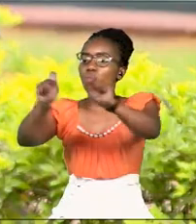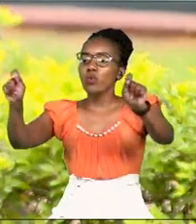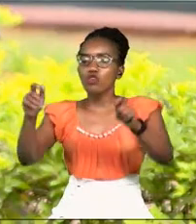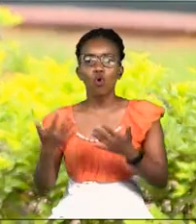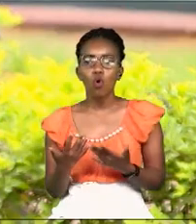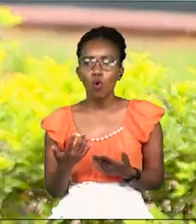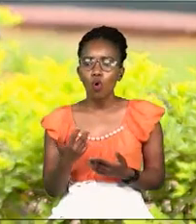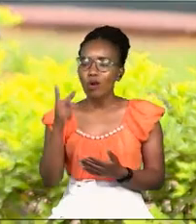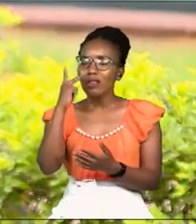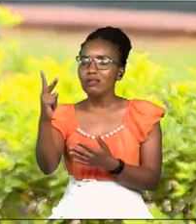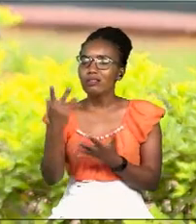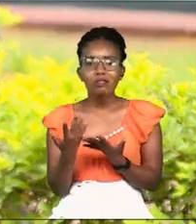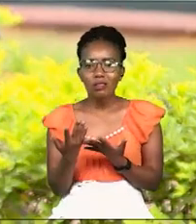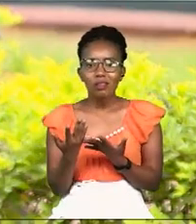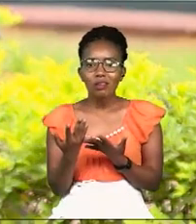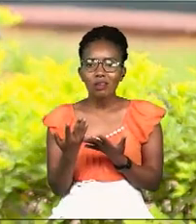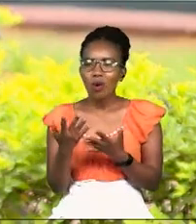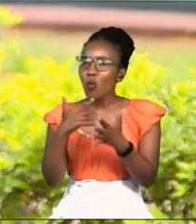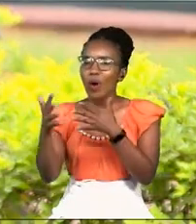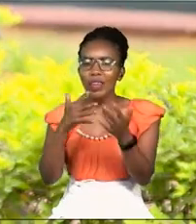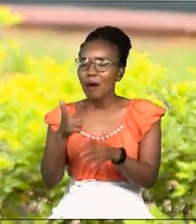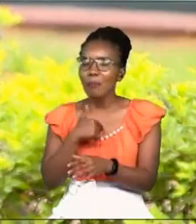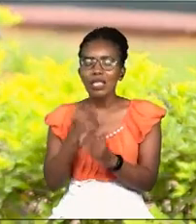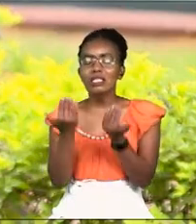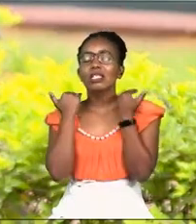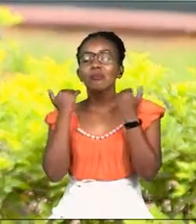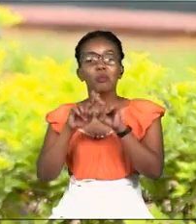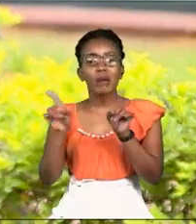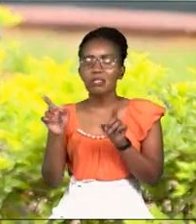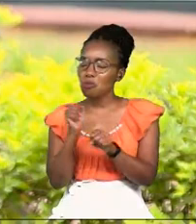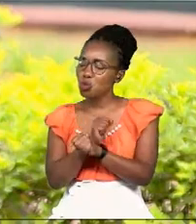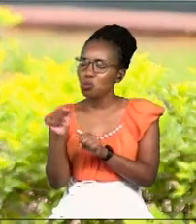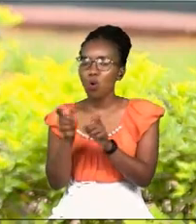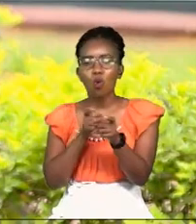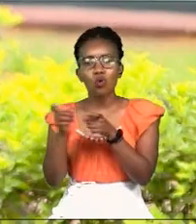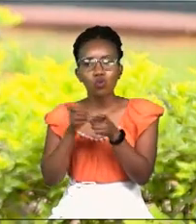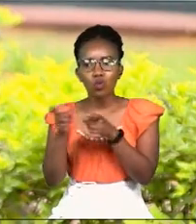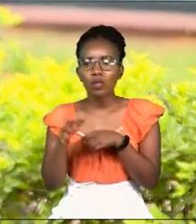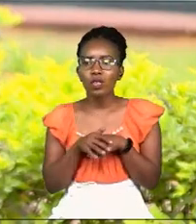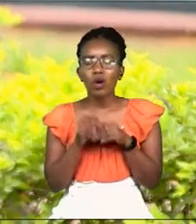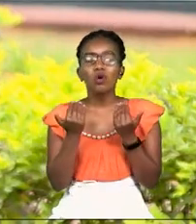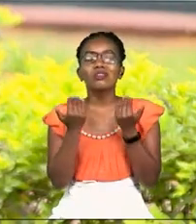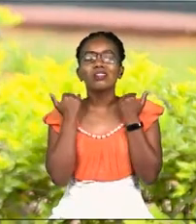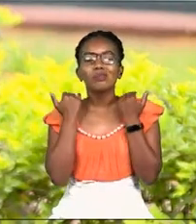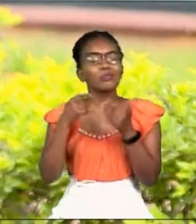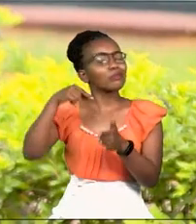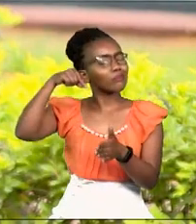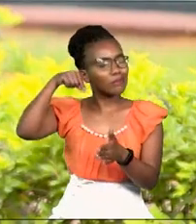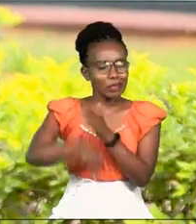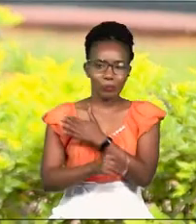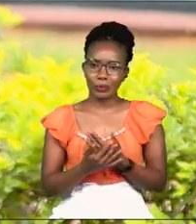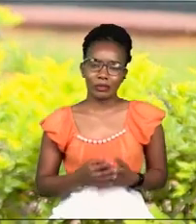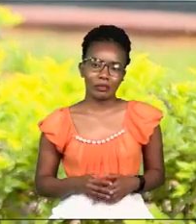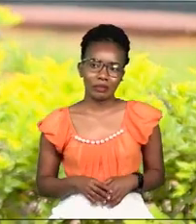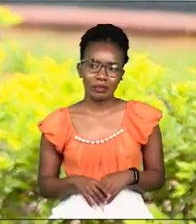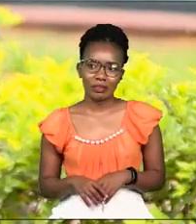see whether I'll stop sleeping, but I couldn't. The sleep is so deep, even if you